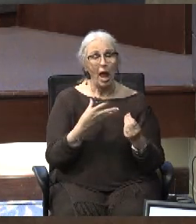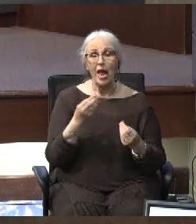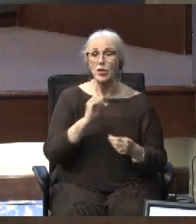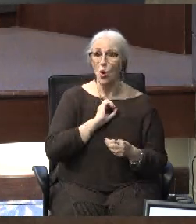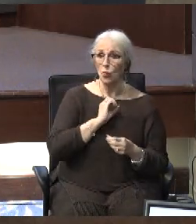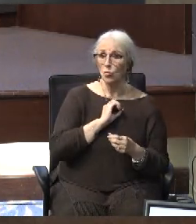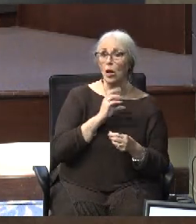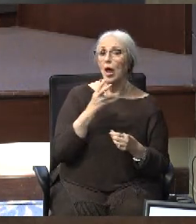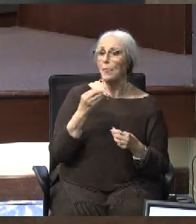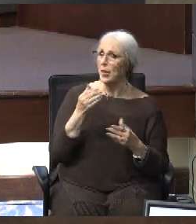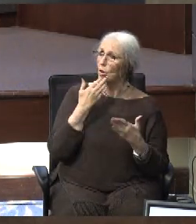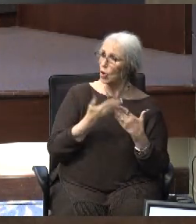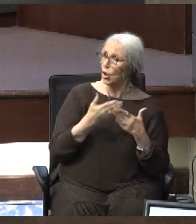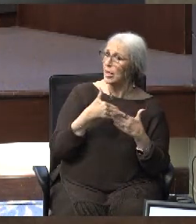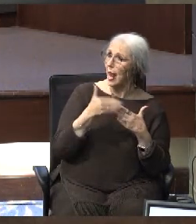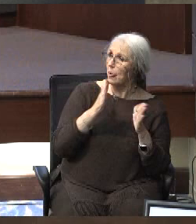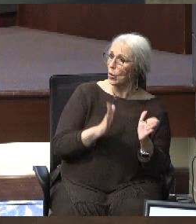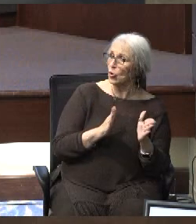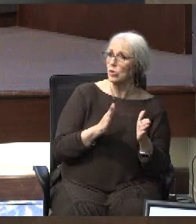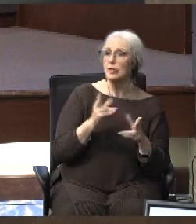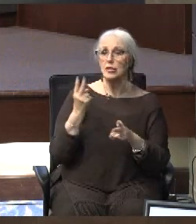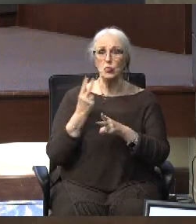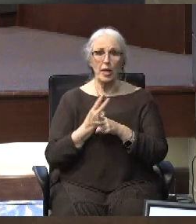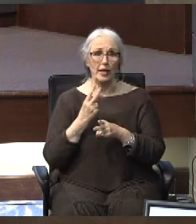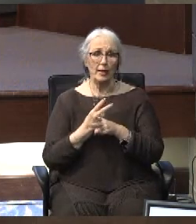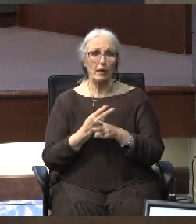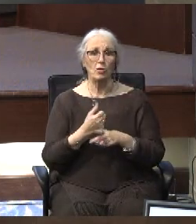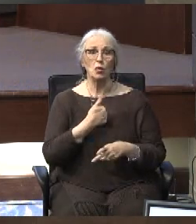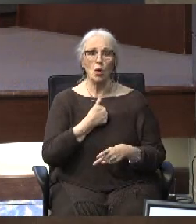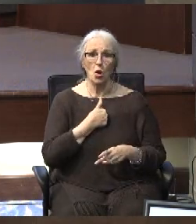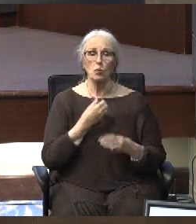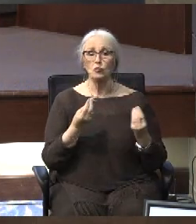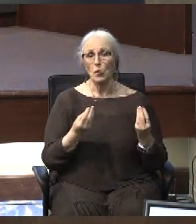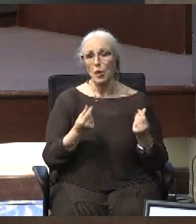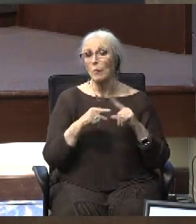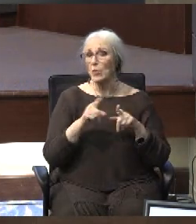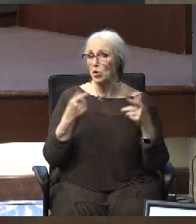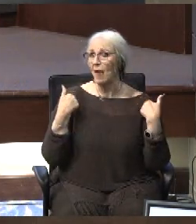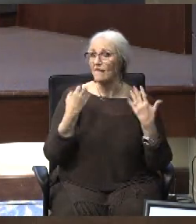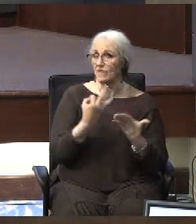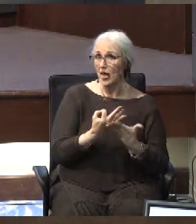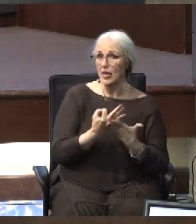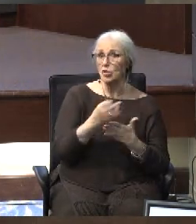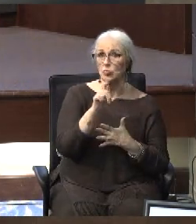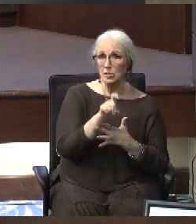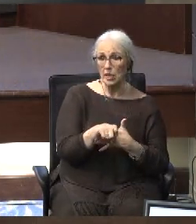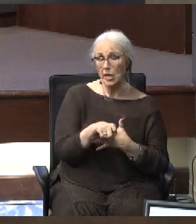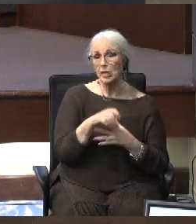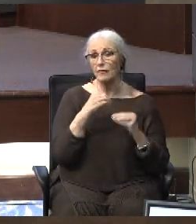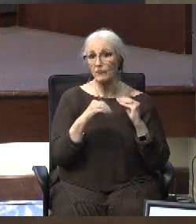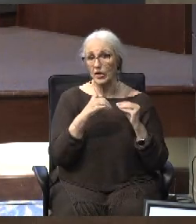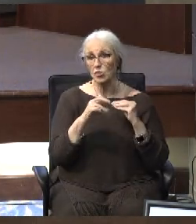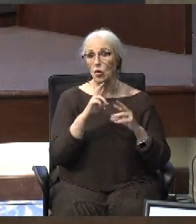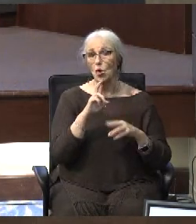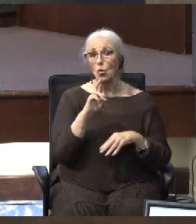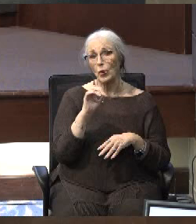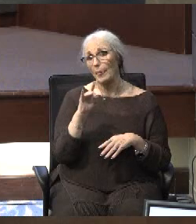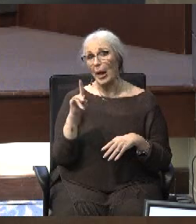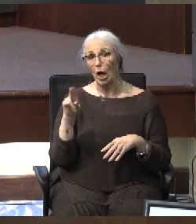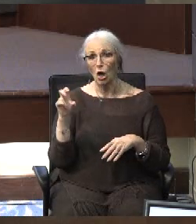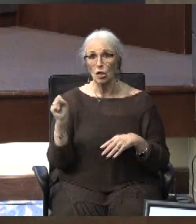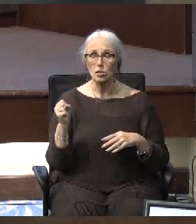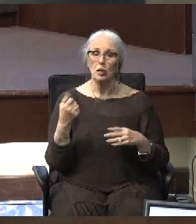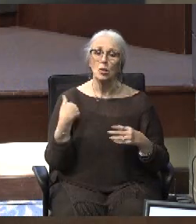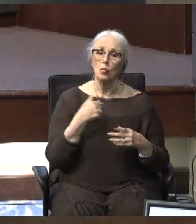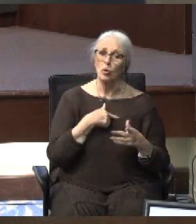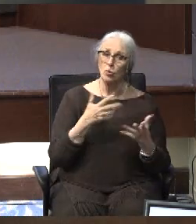to be good neighbors, that you are taking care of your property, but if you have a financial need to make those repairs and that can be established, then we're going to be right there to